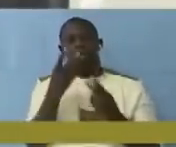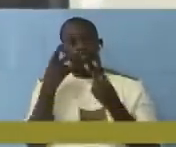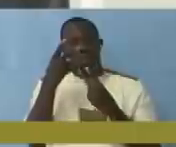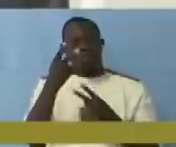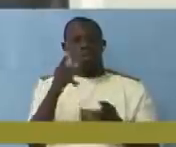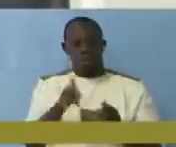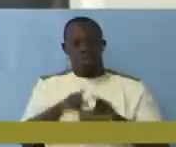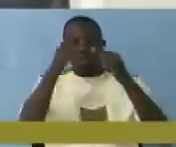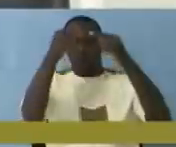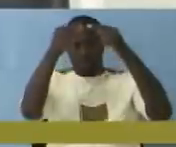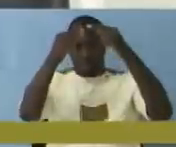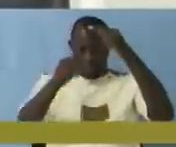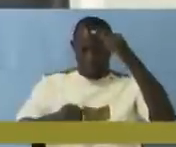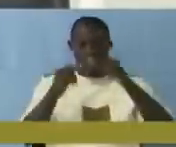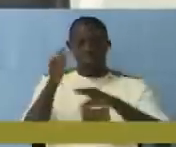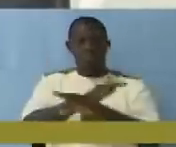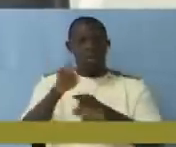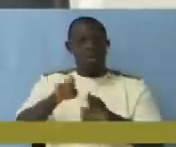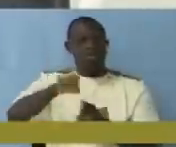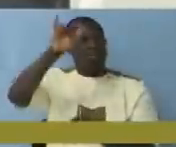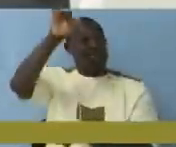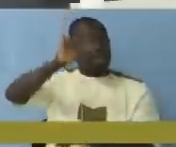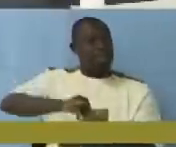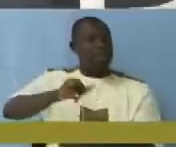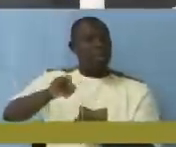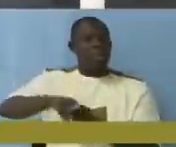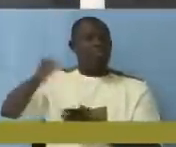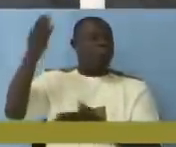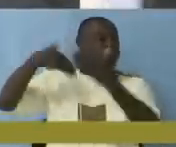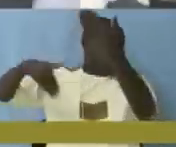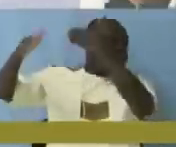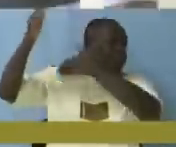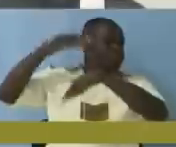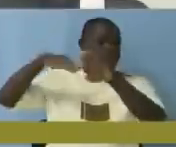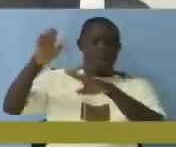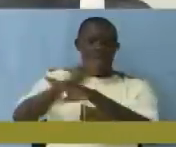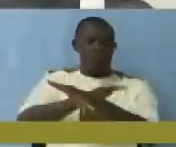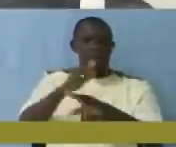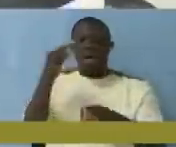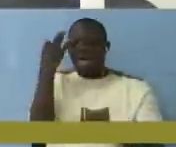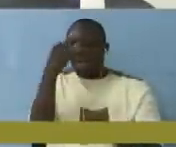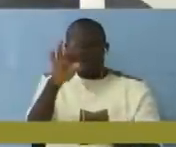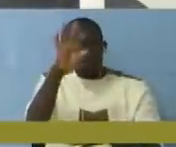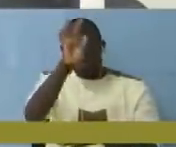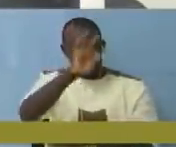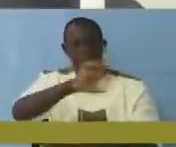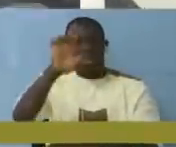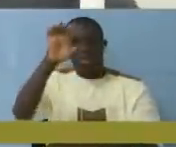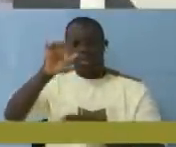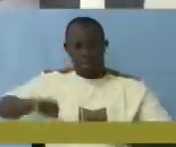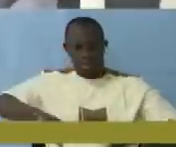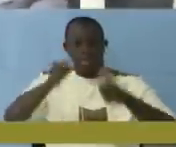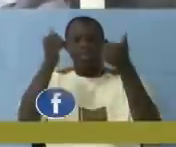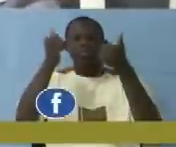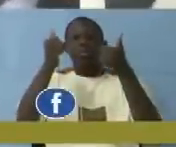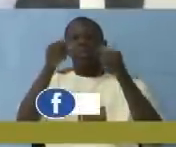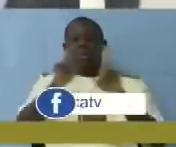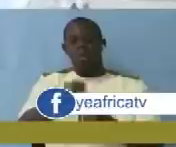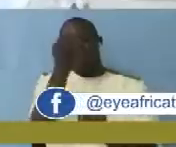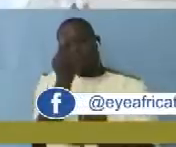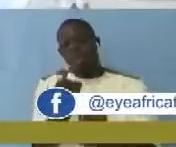these statements were written ages ago, even before TRRC hearings. So if that is what you want to say... No, I'm just giving you an